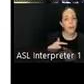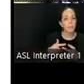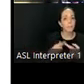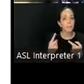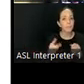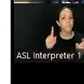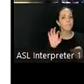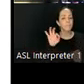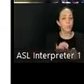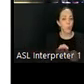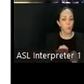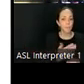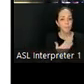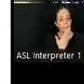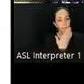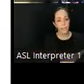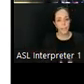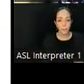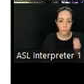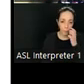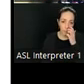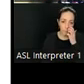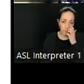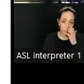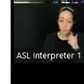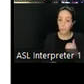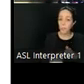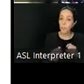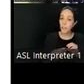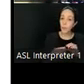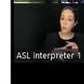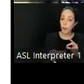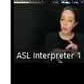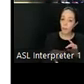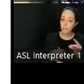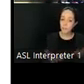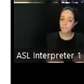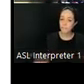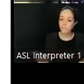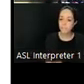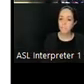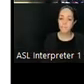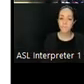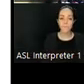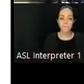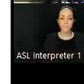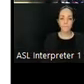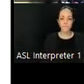Thank you, Commissioner Casey. Do we have any more comments, feedback, suggestions, questions?